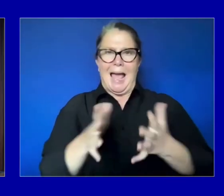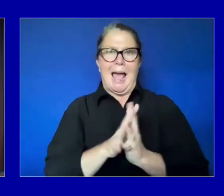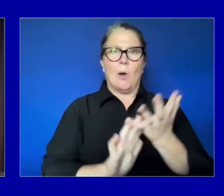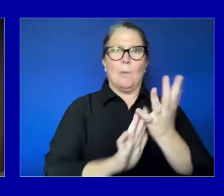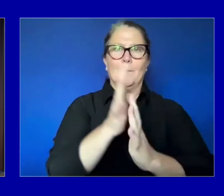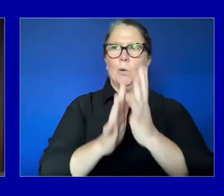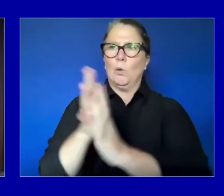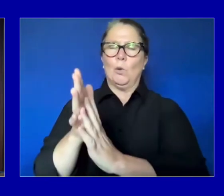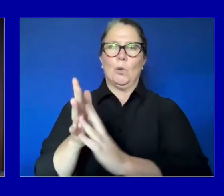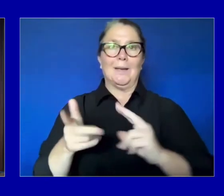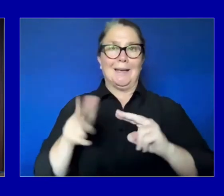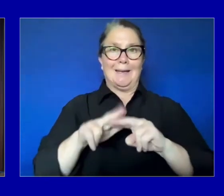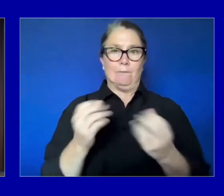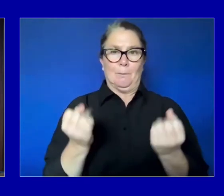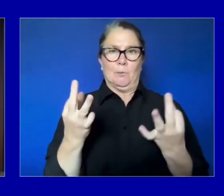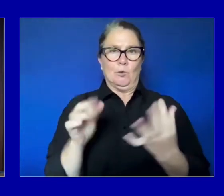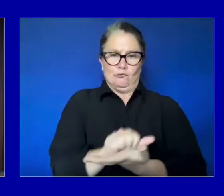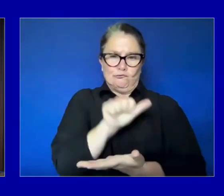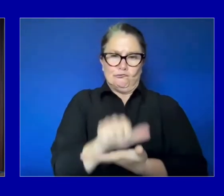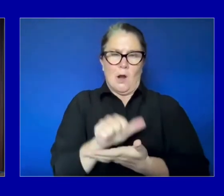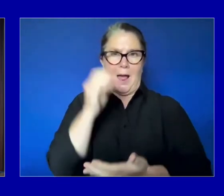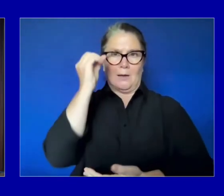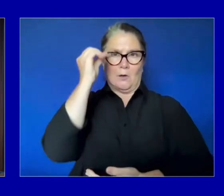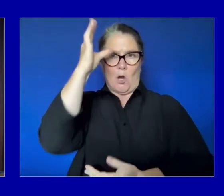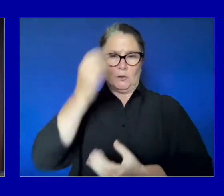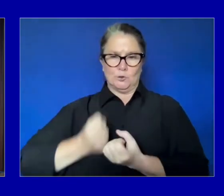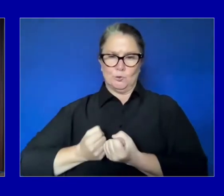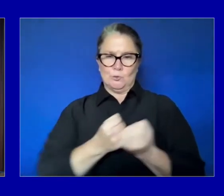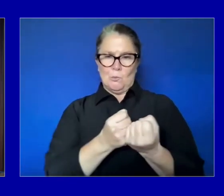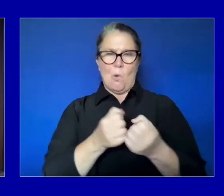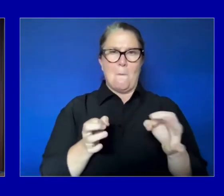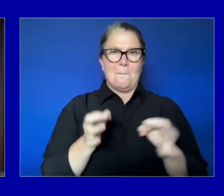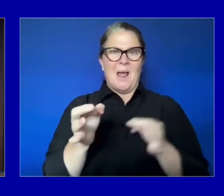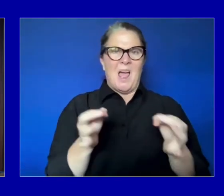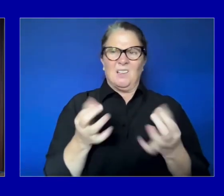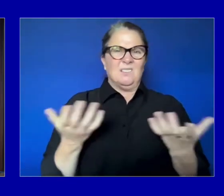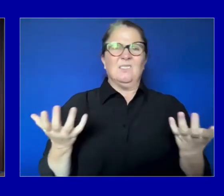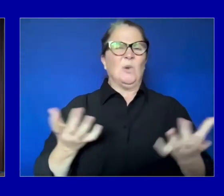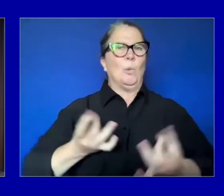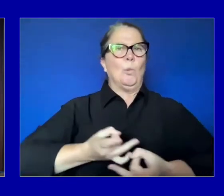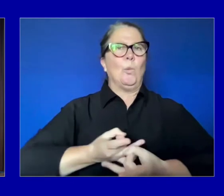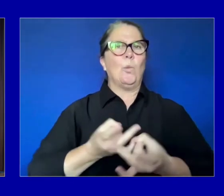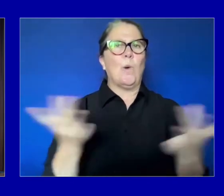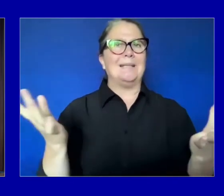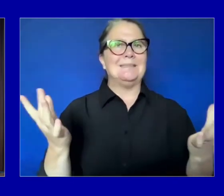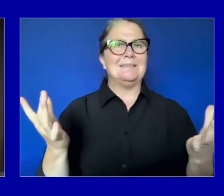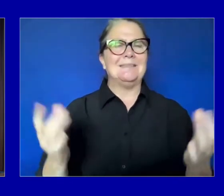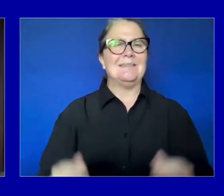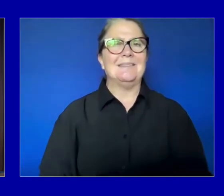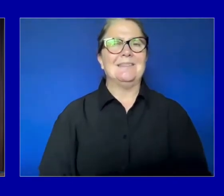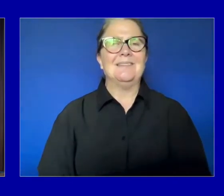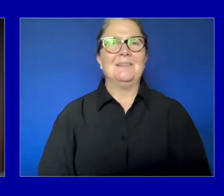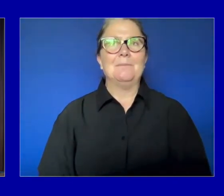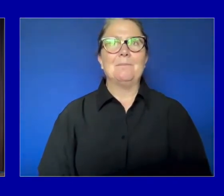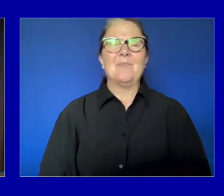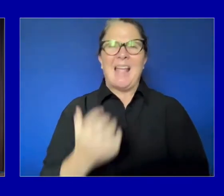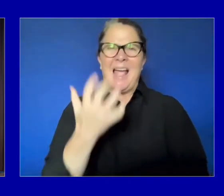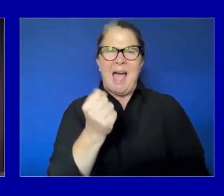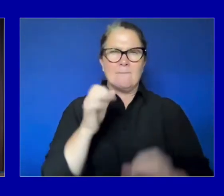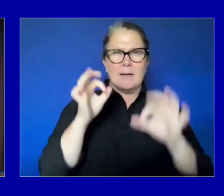And what we're always saying is they have areas allocated for fuel reduction burns and, um,